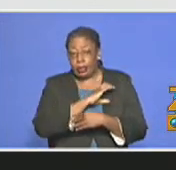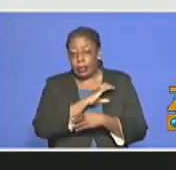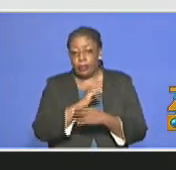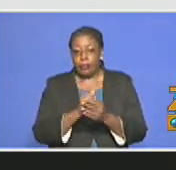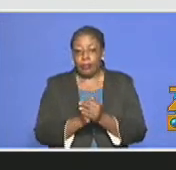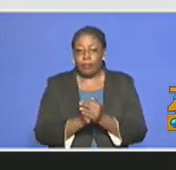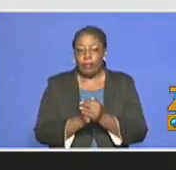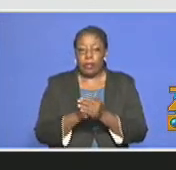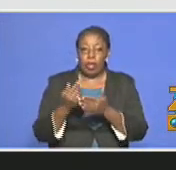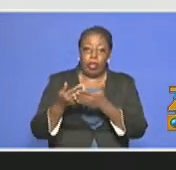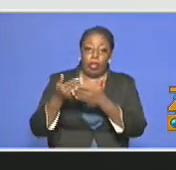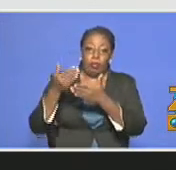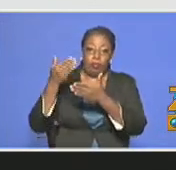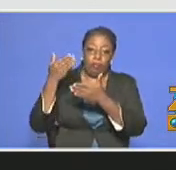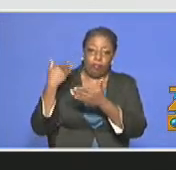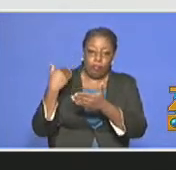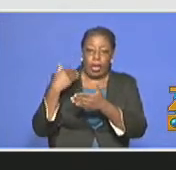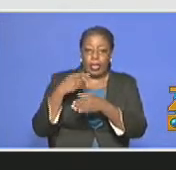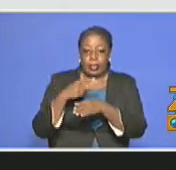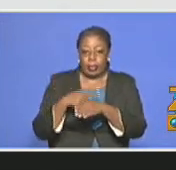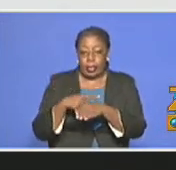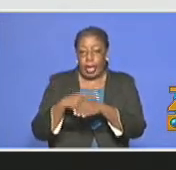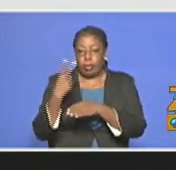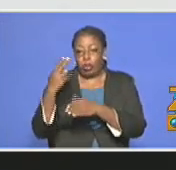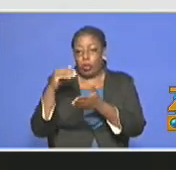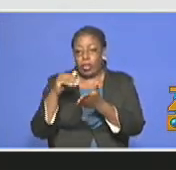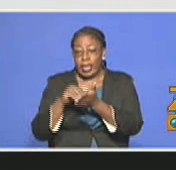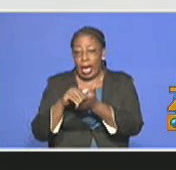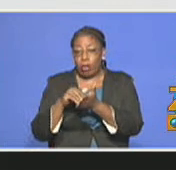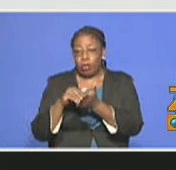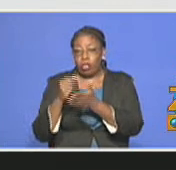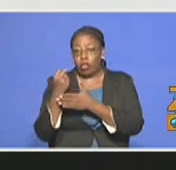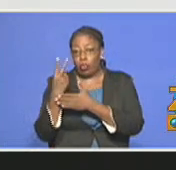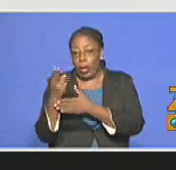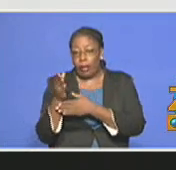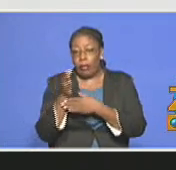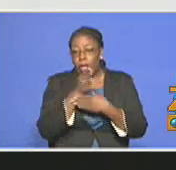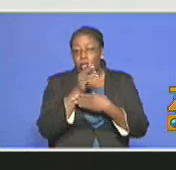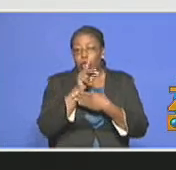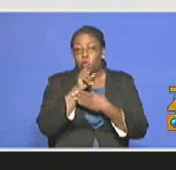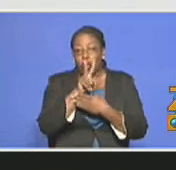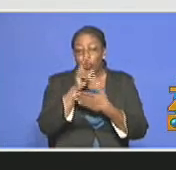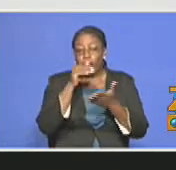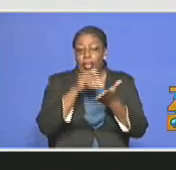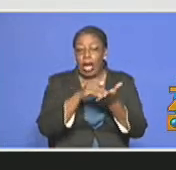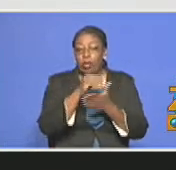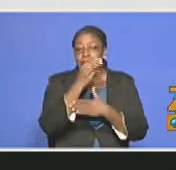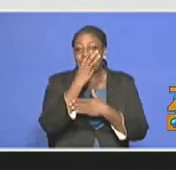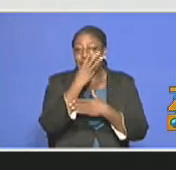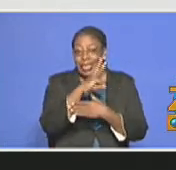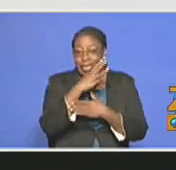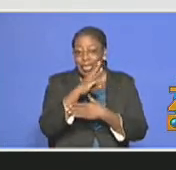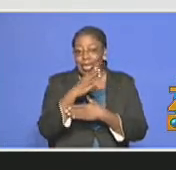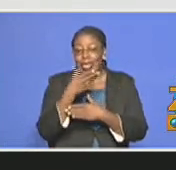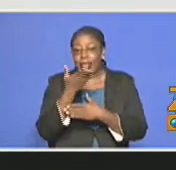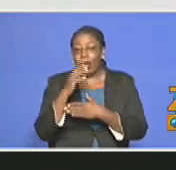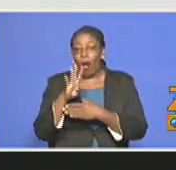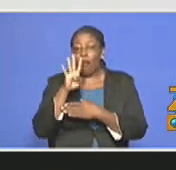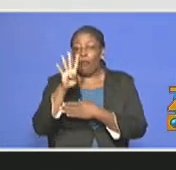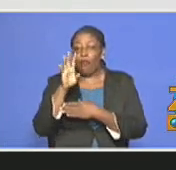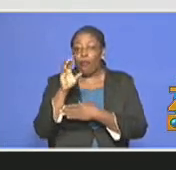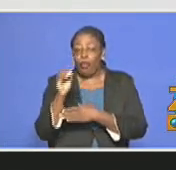For the previous period, 2012 to 2016, there were